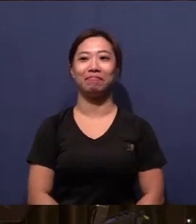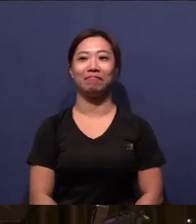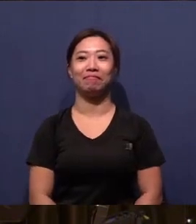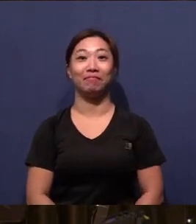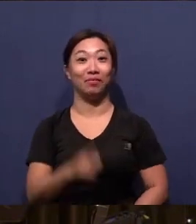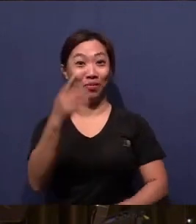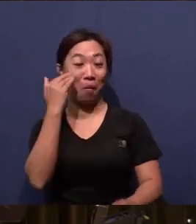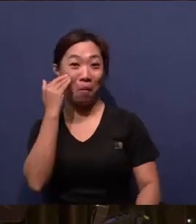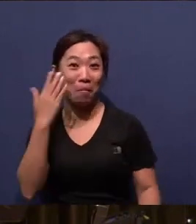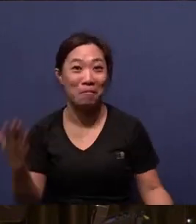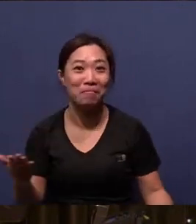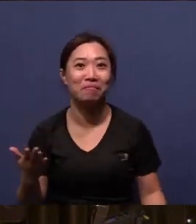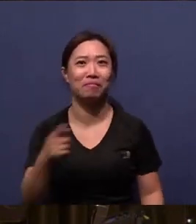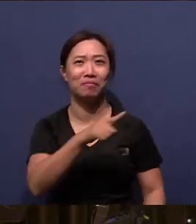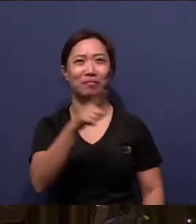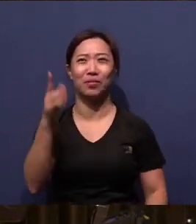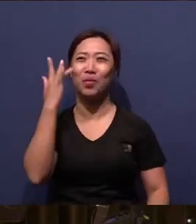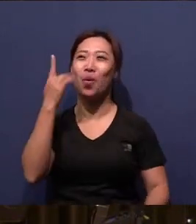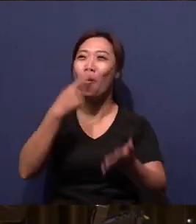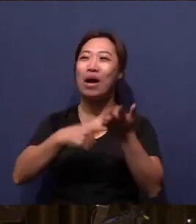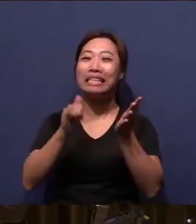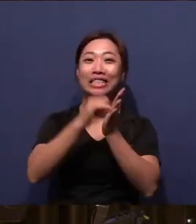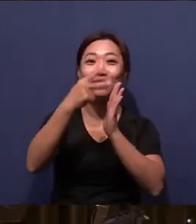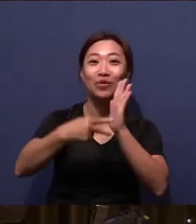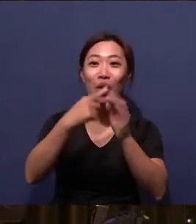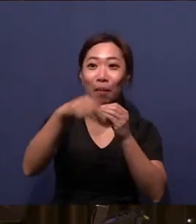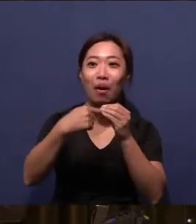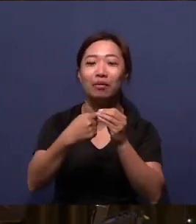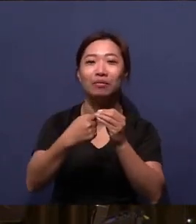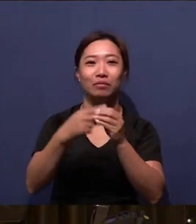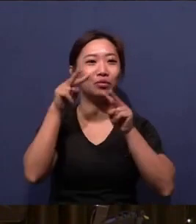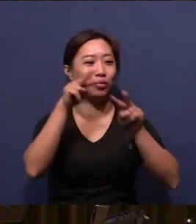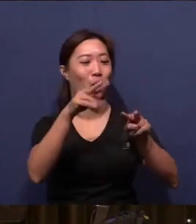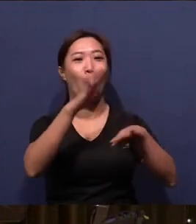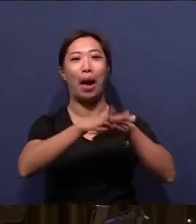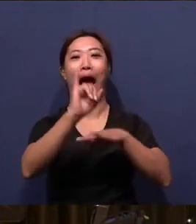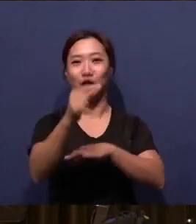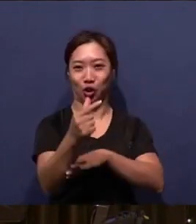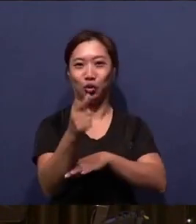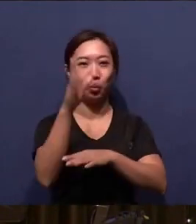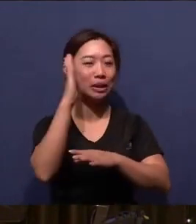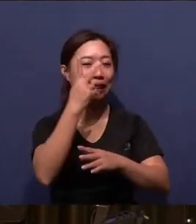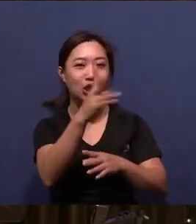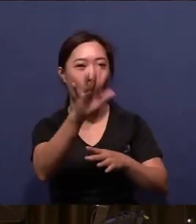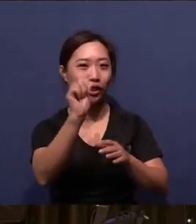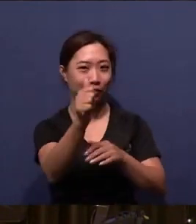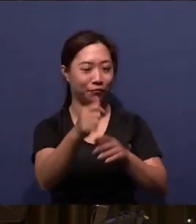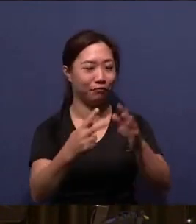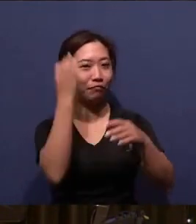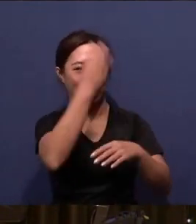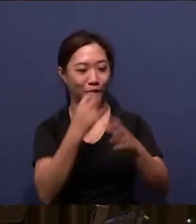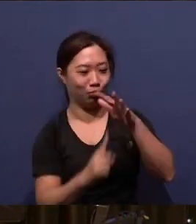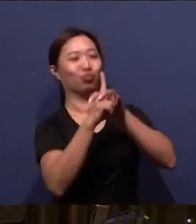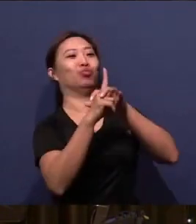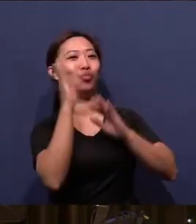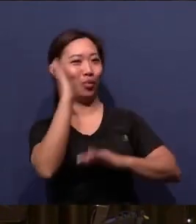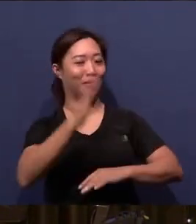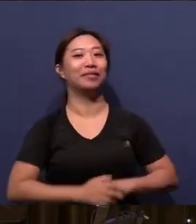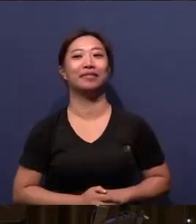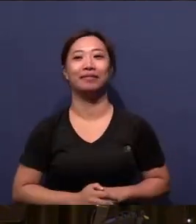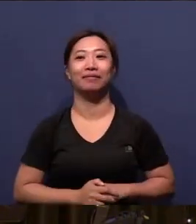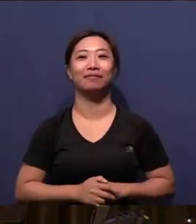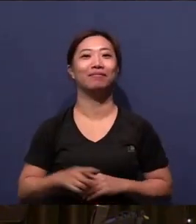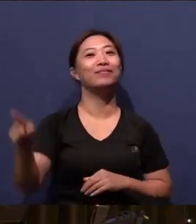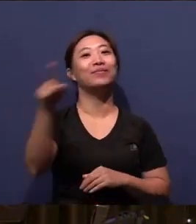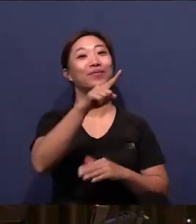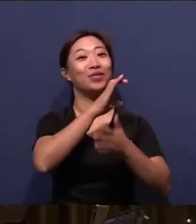You know, for those who don't know what that video is, watch out for my Instagram and you will see yourself appearing there. As